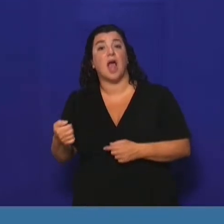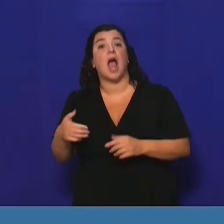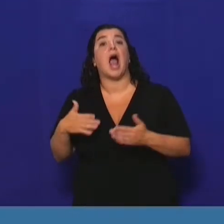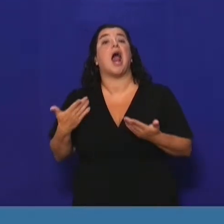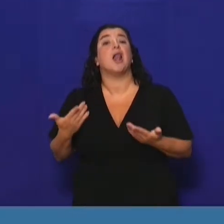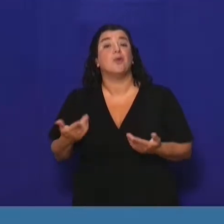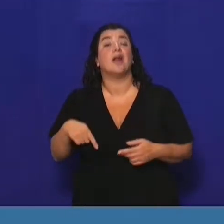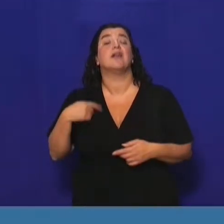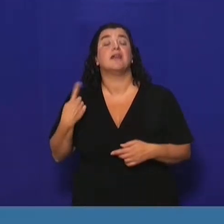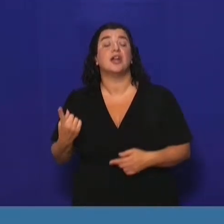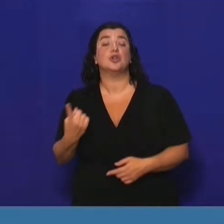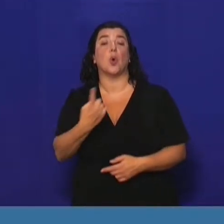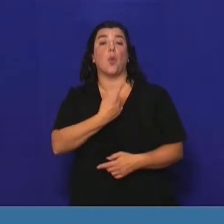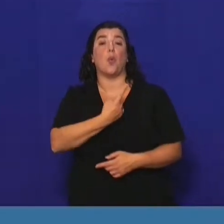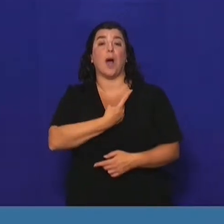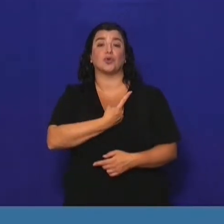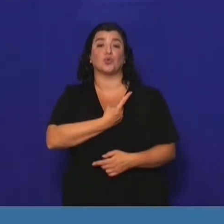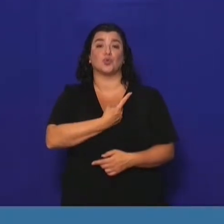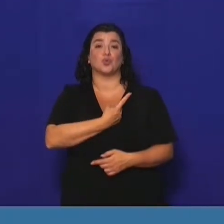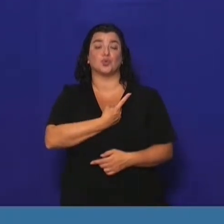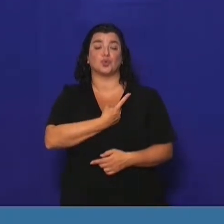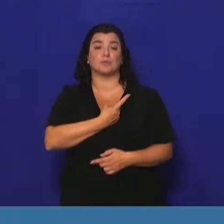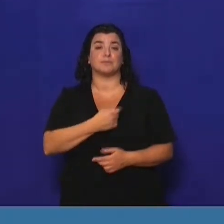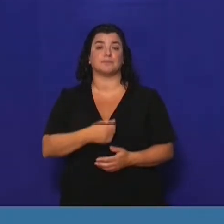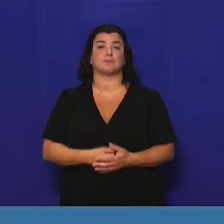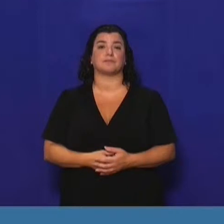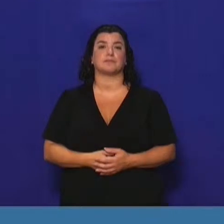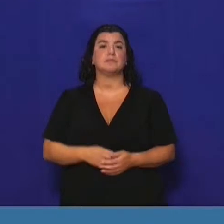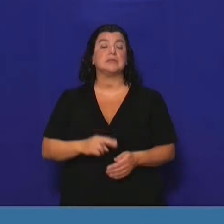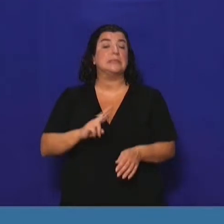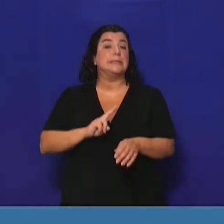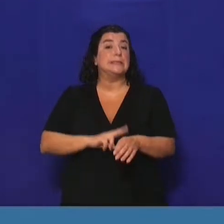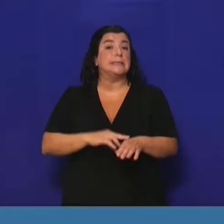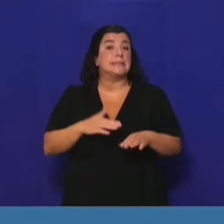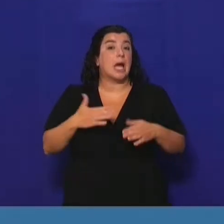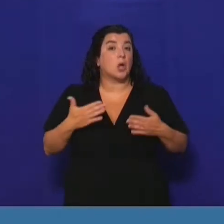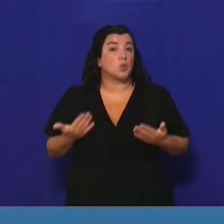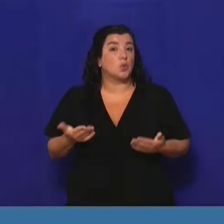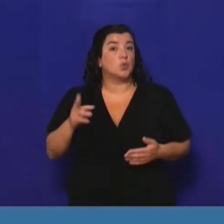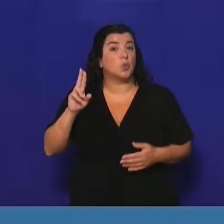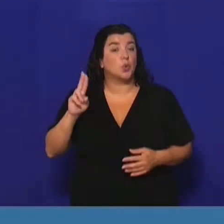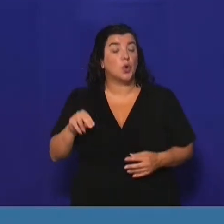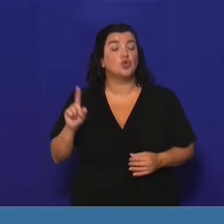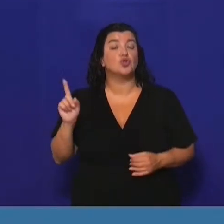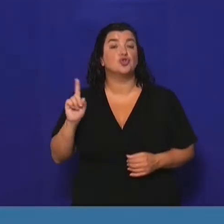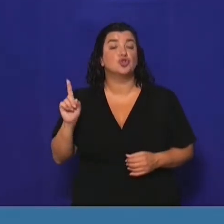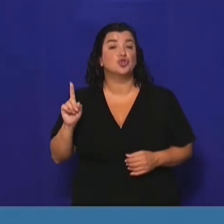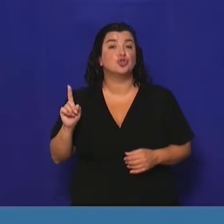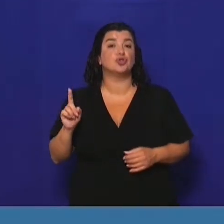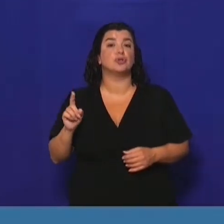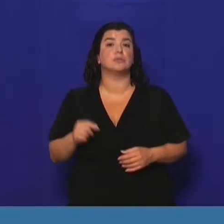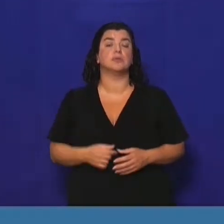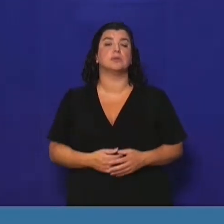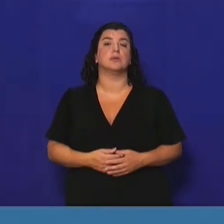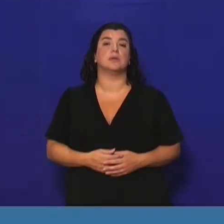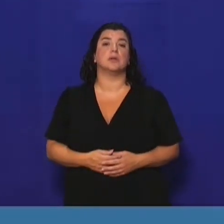l-persuna f'iżolazzjoni. Jew inkella jista' jkun f'każijiet li huma rari li qegħdin ukoll